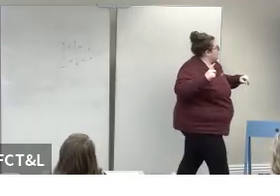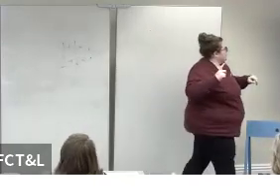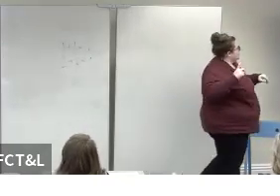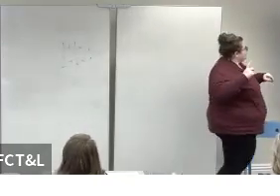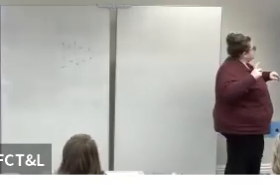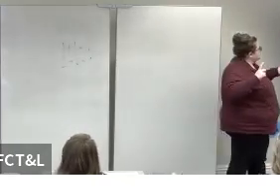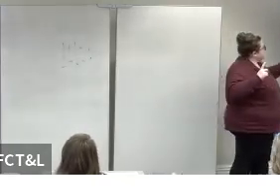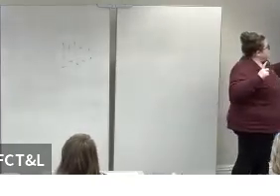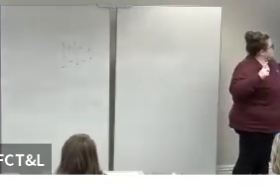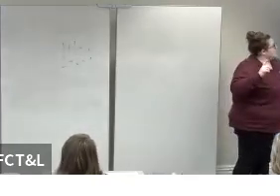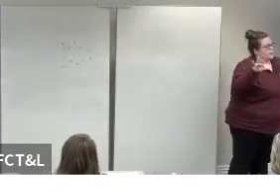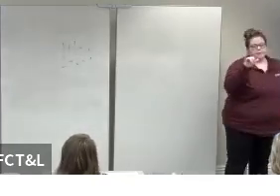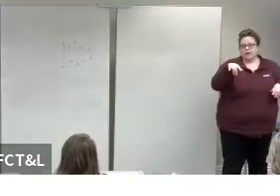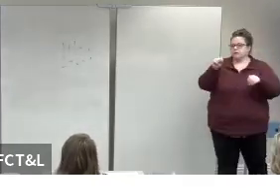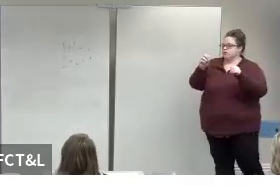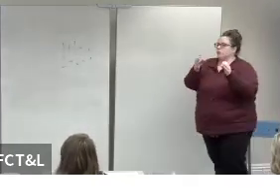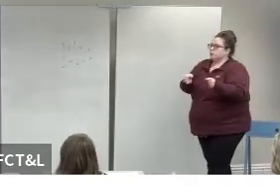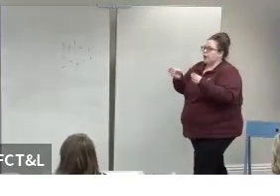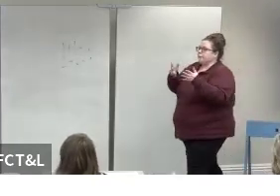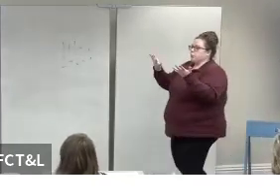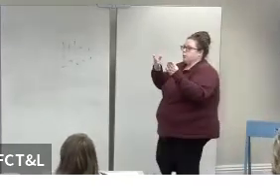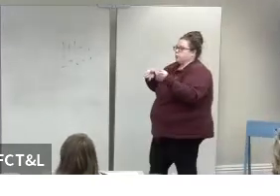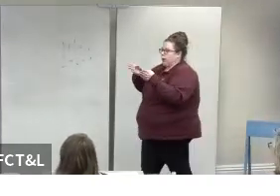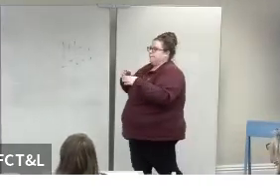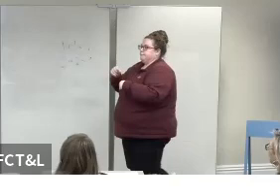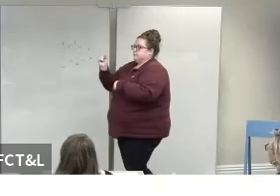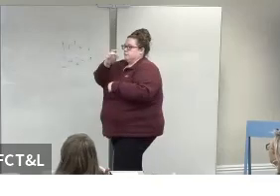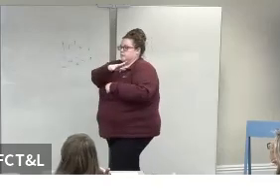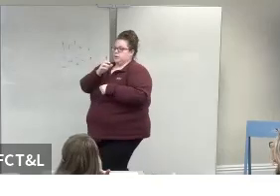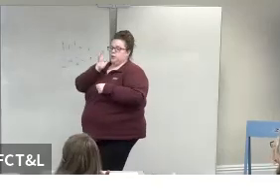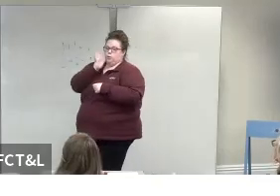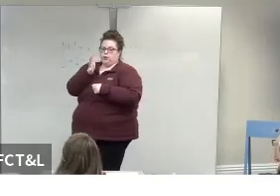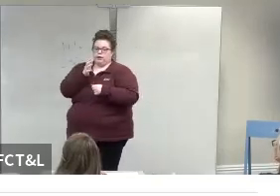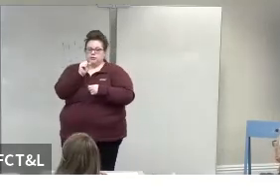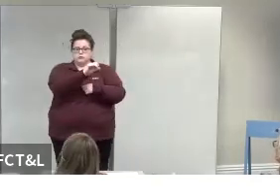There's a place to load. If you go on up, there's a place, it says preparatory